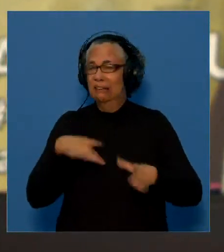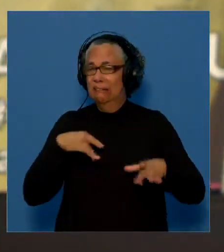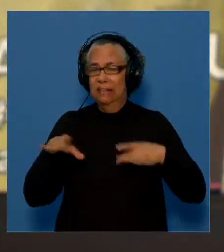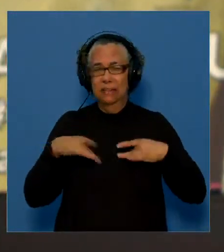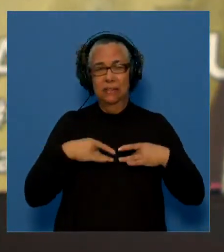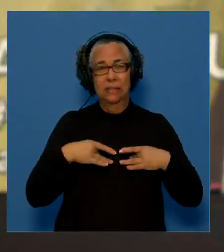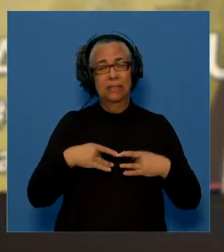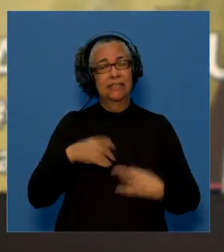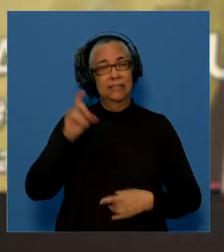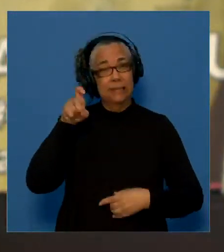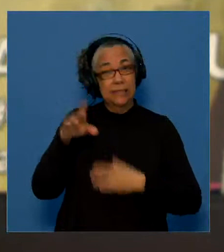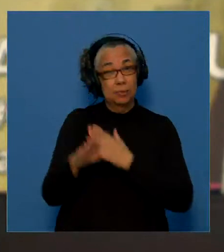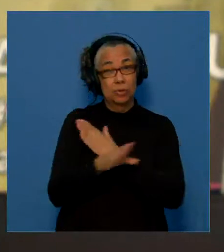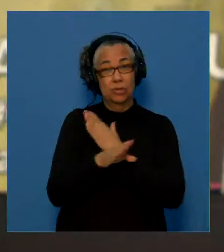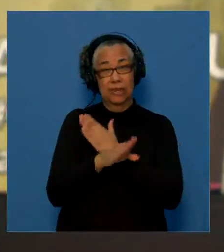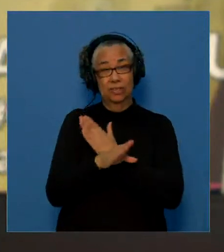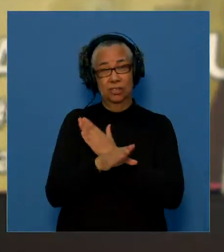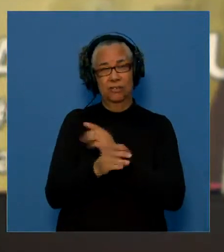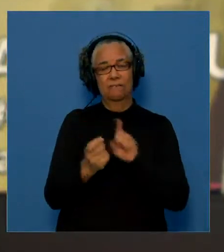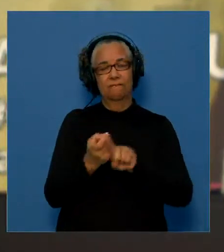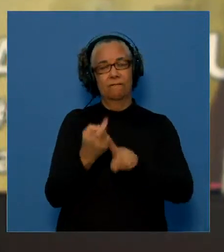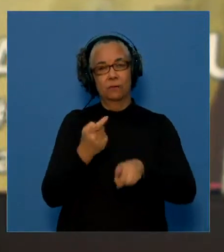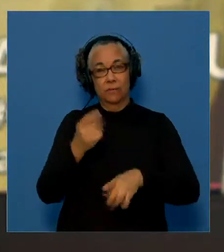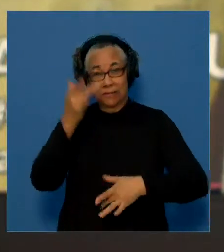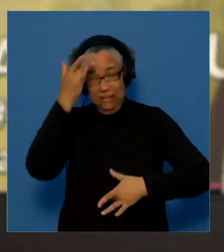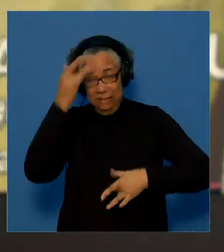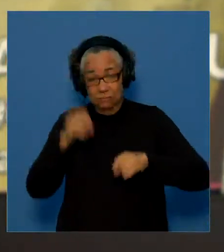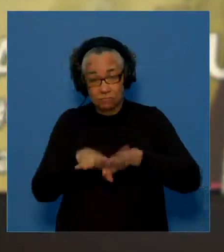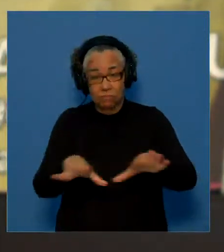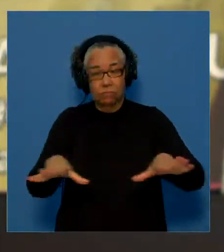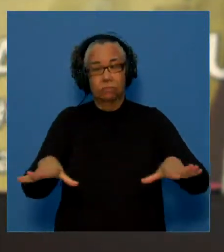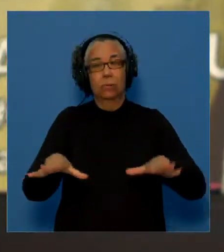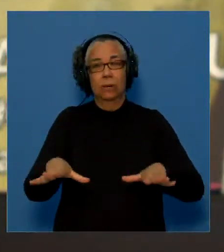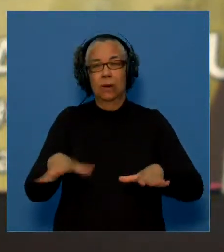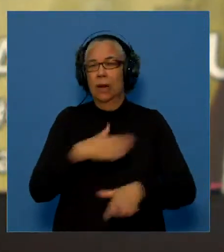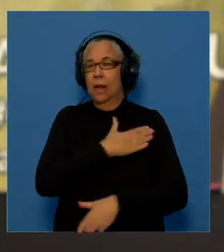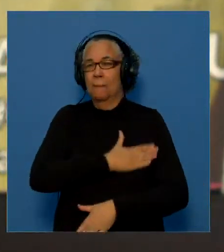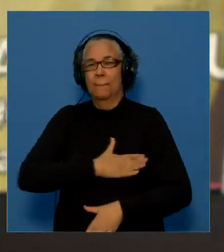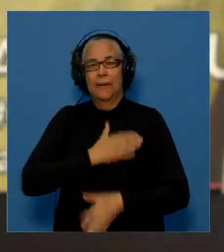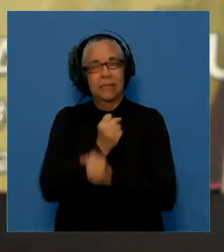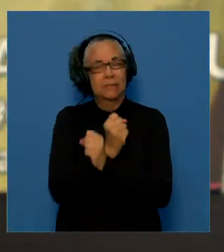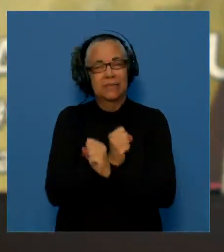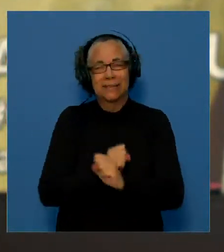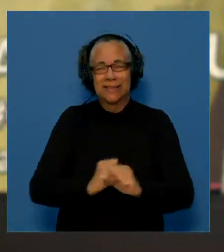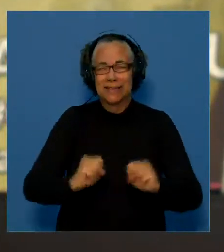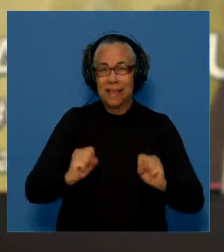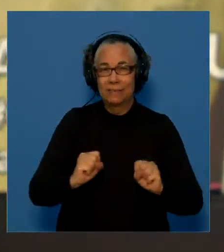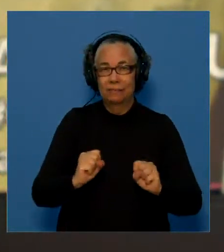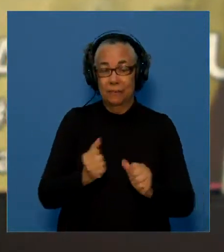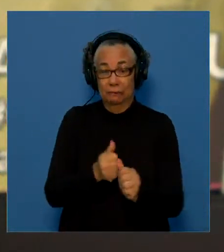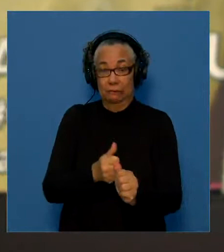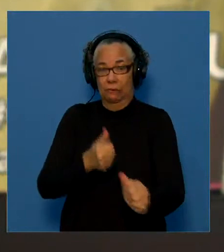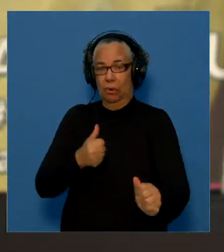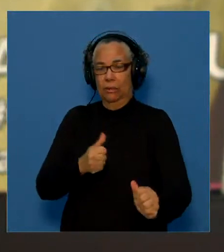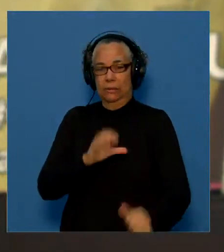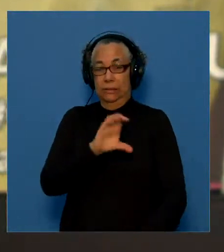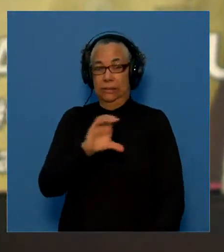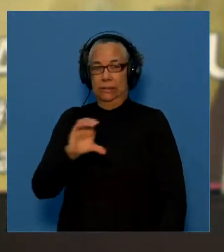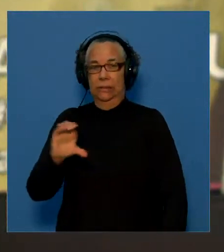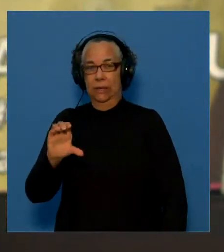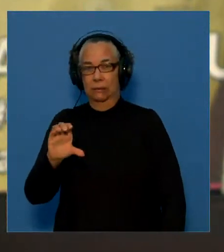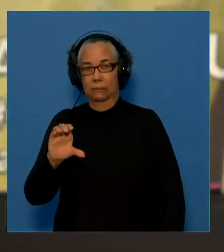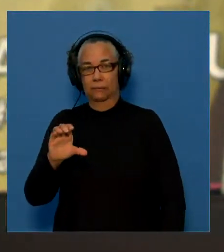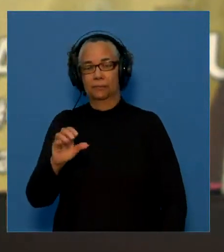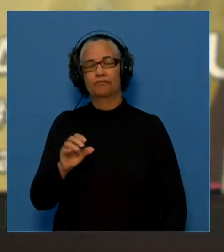them by shielding them against this virus. So please be safe this holiday and avoid the 3 C's. And if you